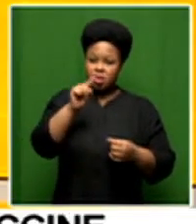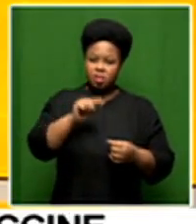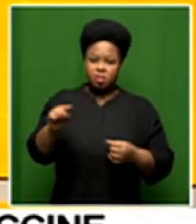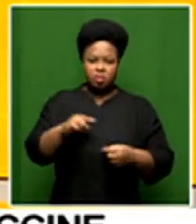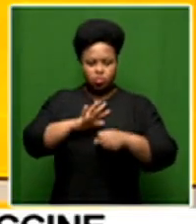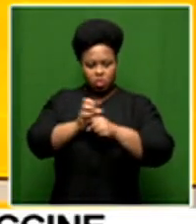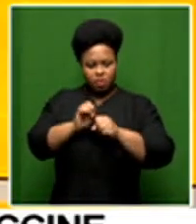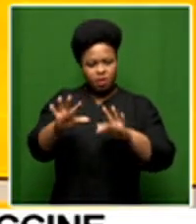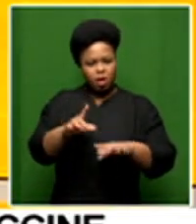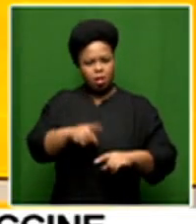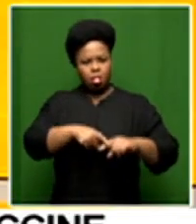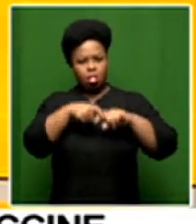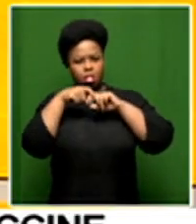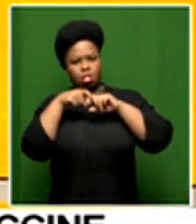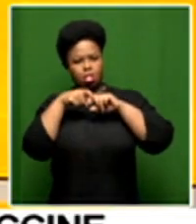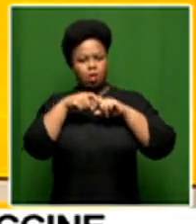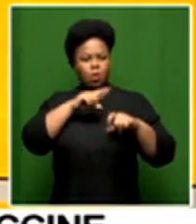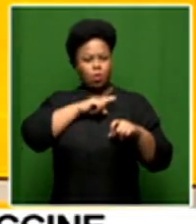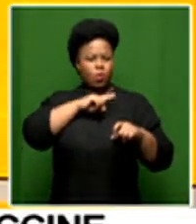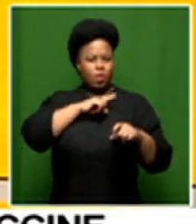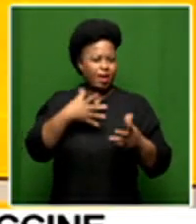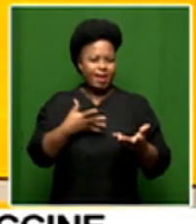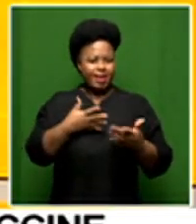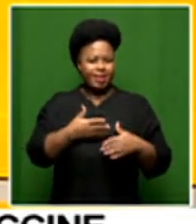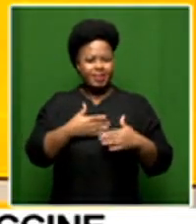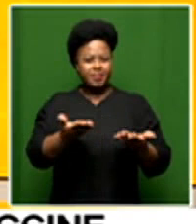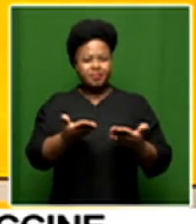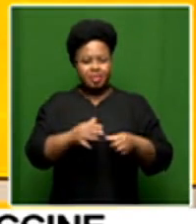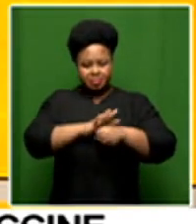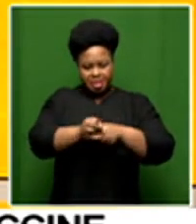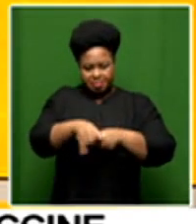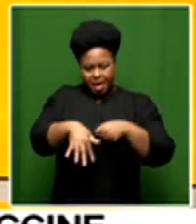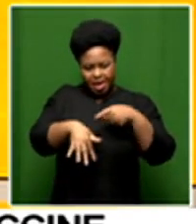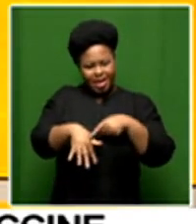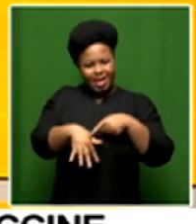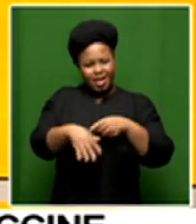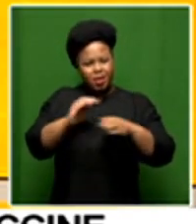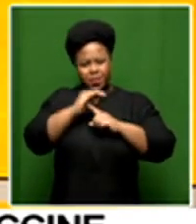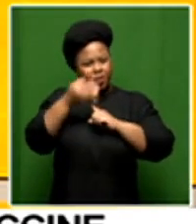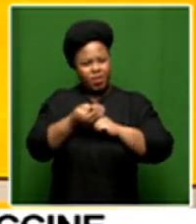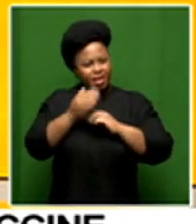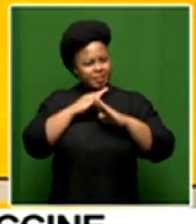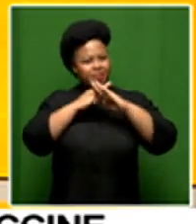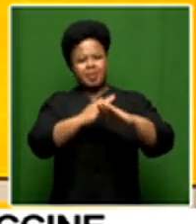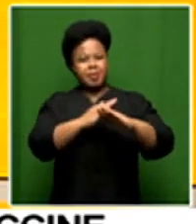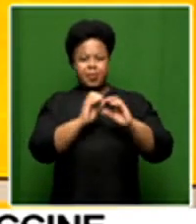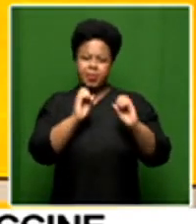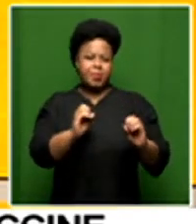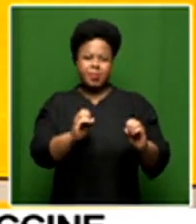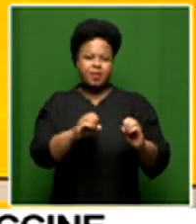AstraZeneca COVID-19 vaccine had been halted because it is not particularly effective on South